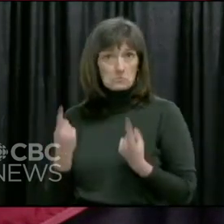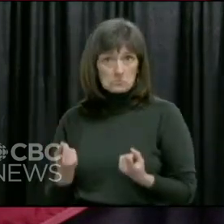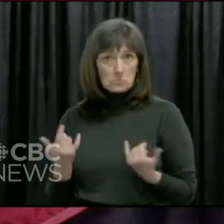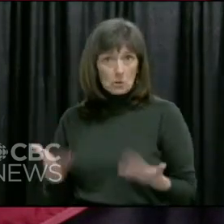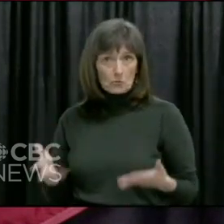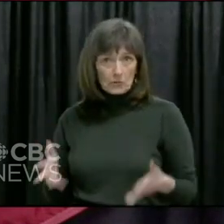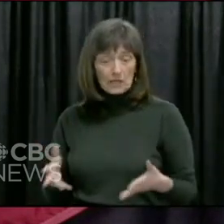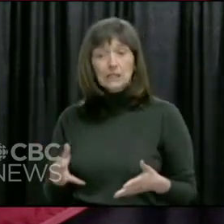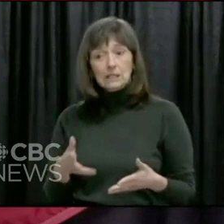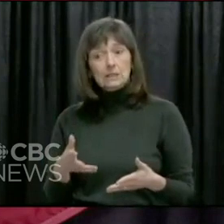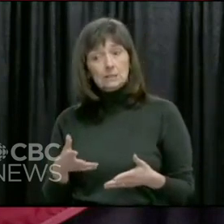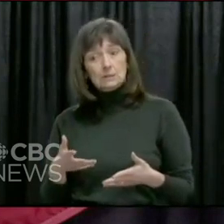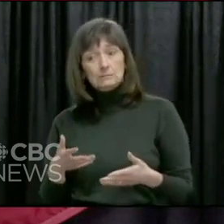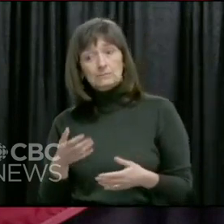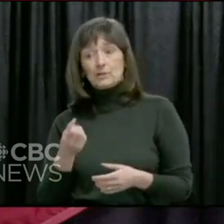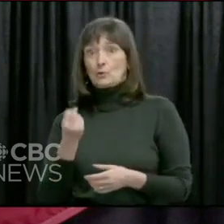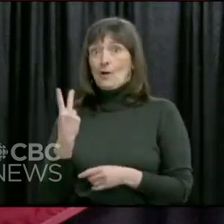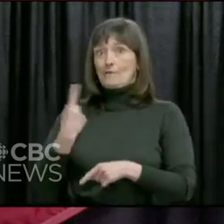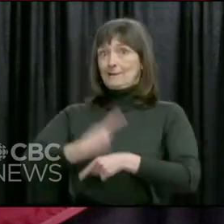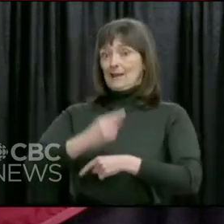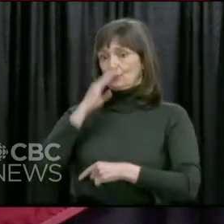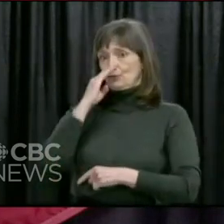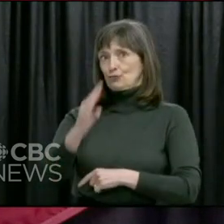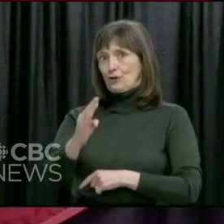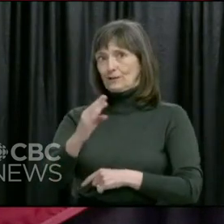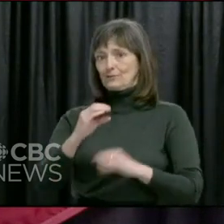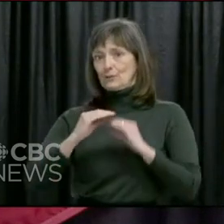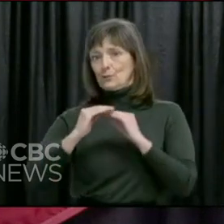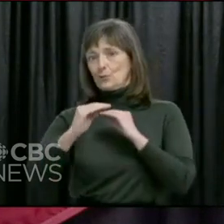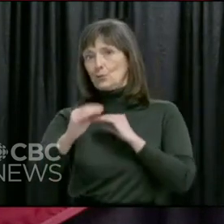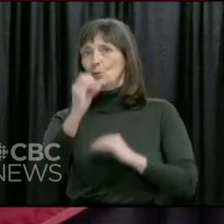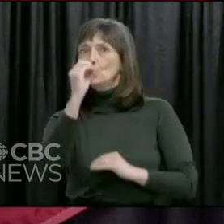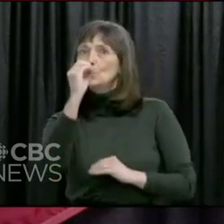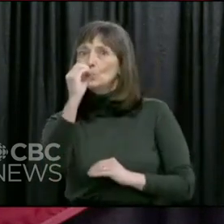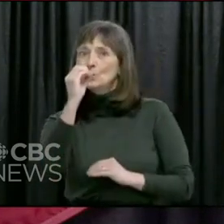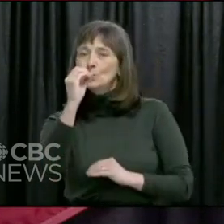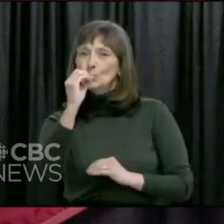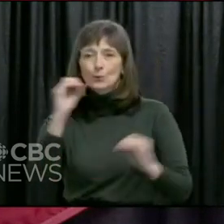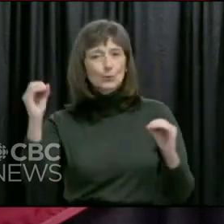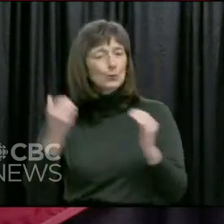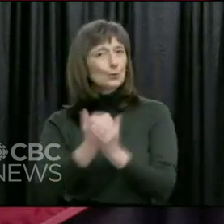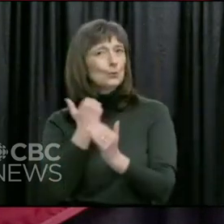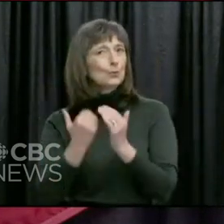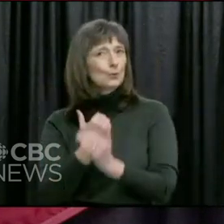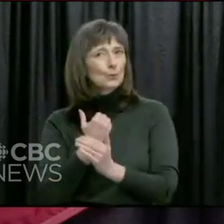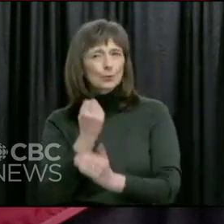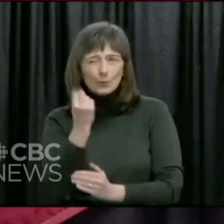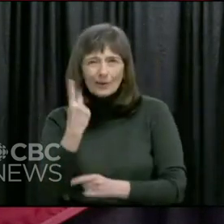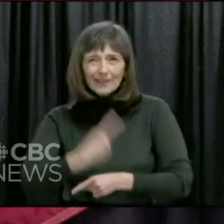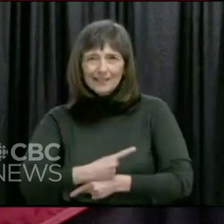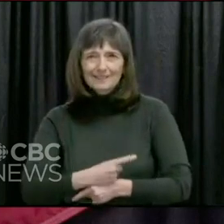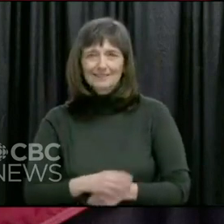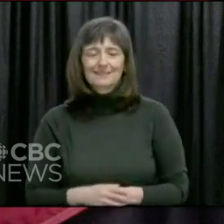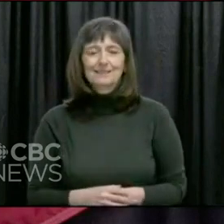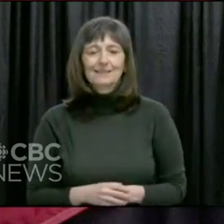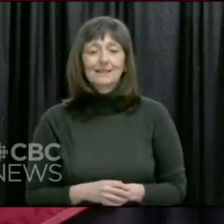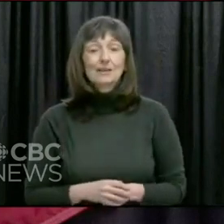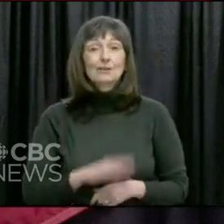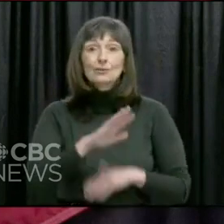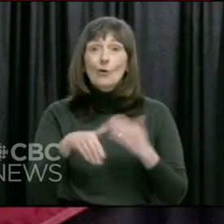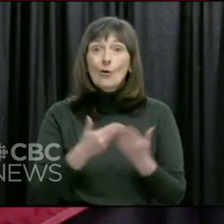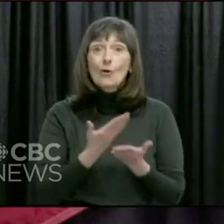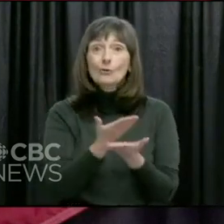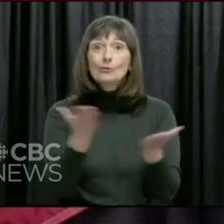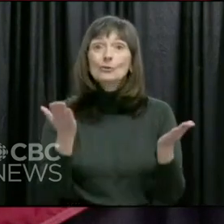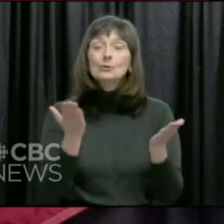mentioned already that we are at day 12 now of no new cases of COVID-19 in our province. So to all residents of Newfoundland